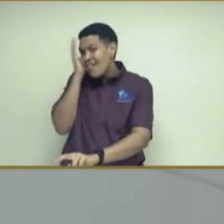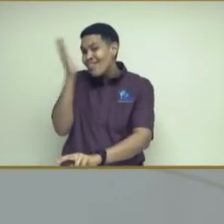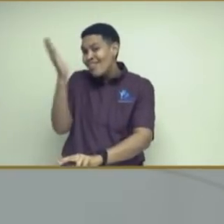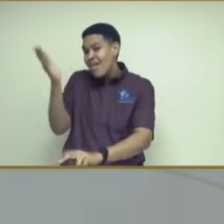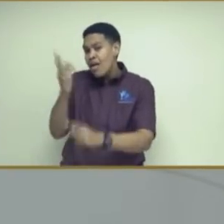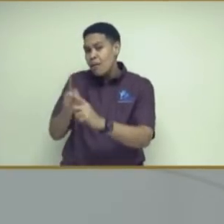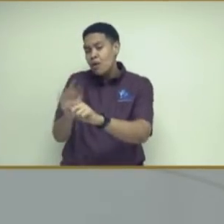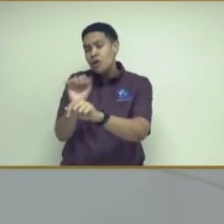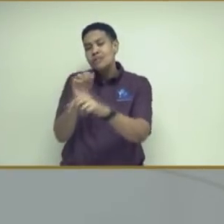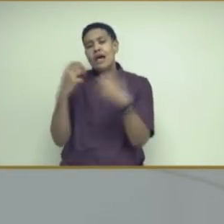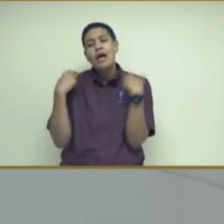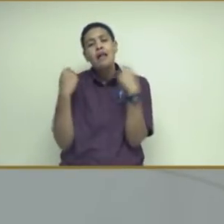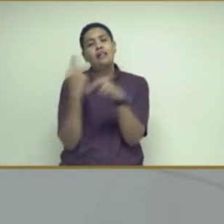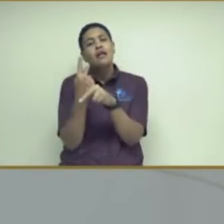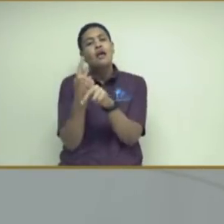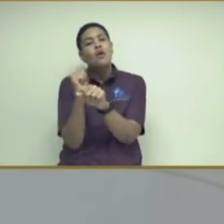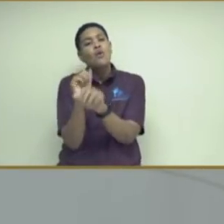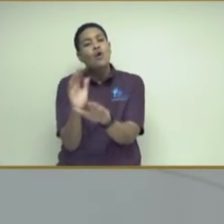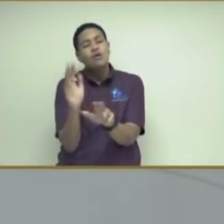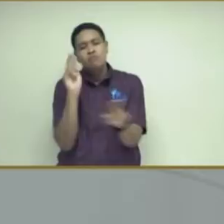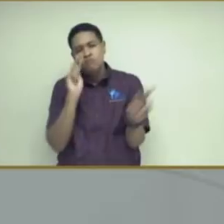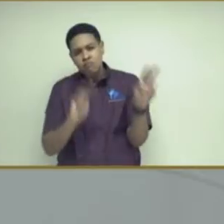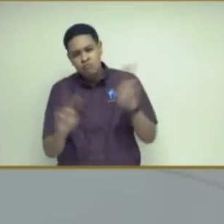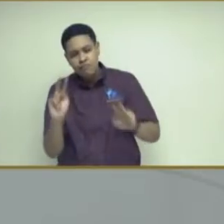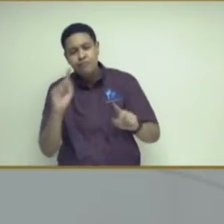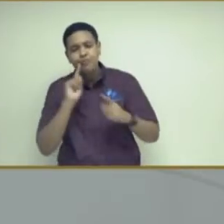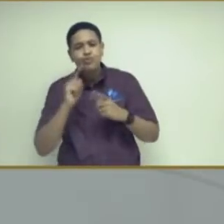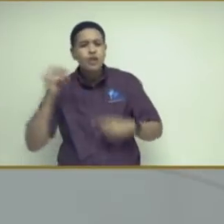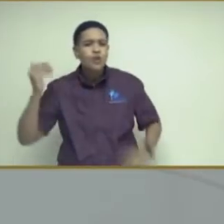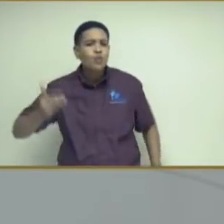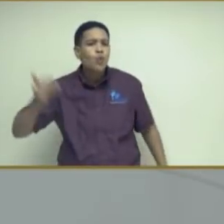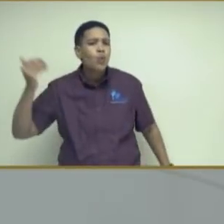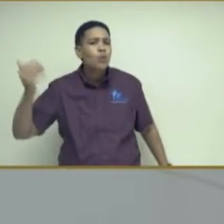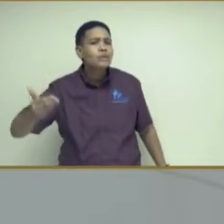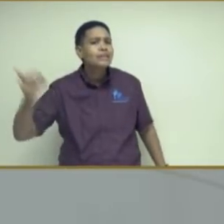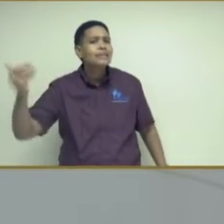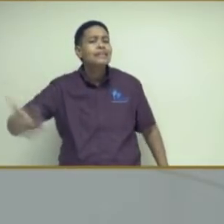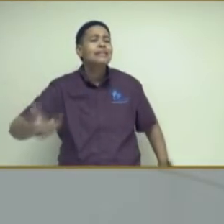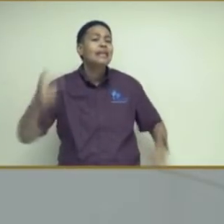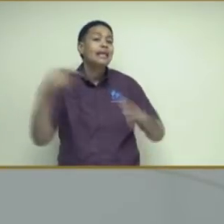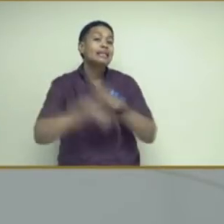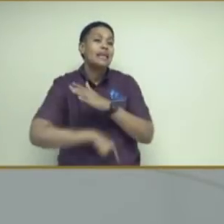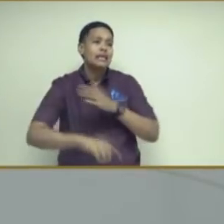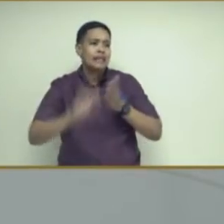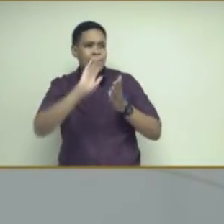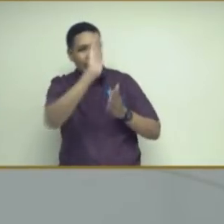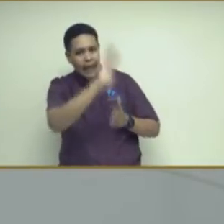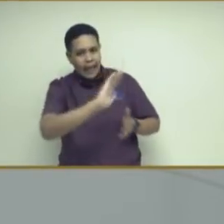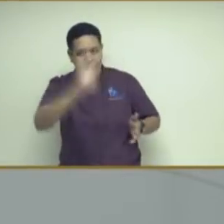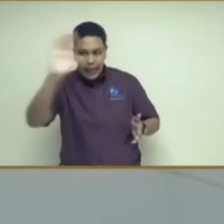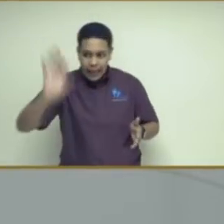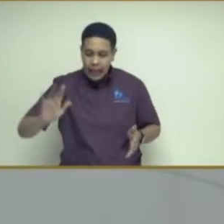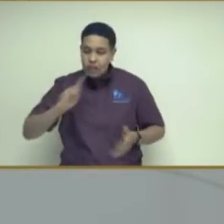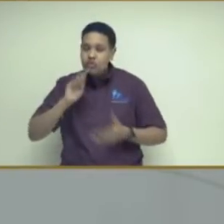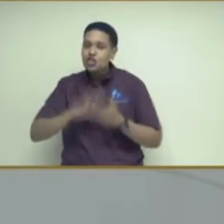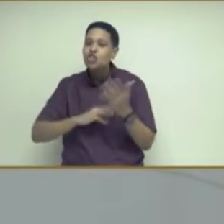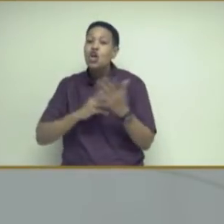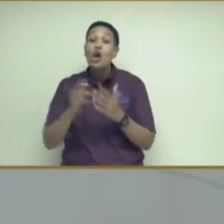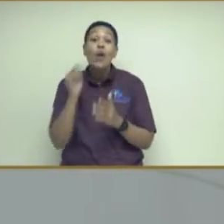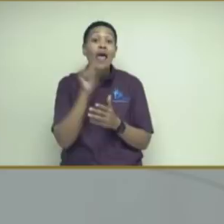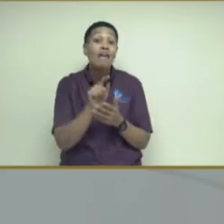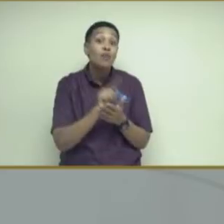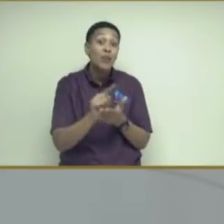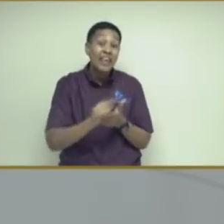healthcare workers, and there would have been routine intense cleaning that would have been scheduled on a weekly basis